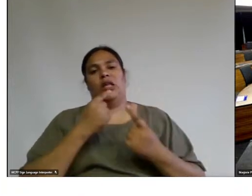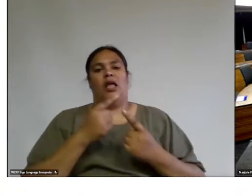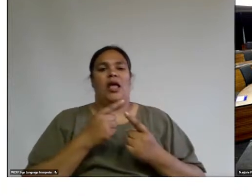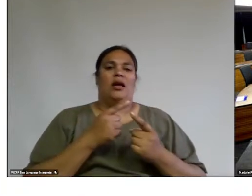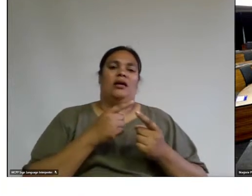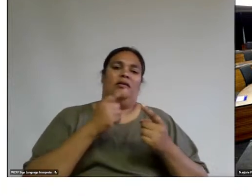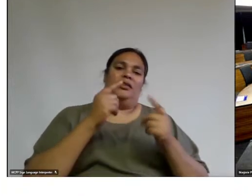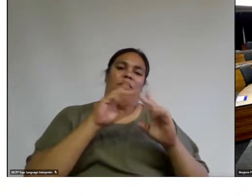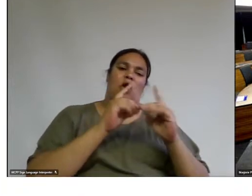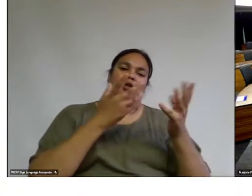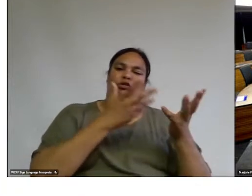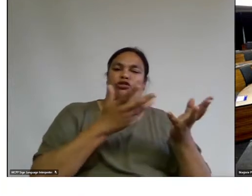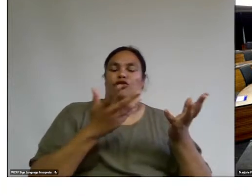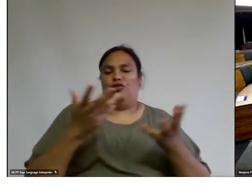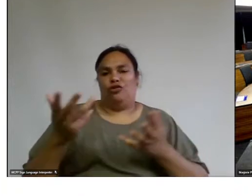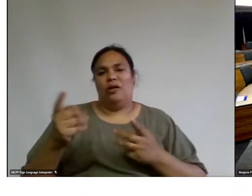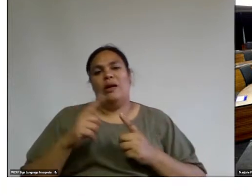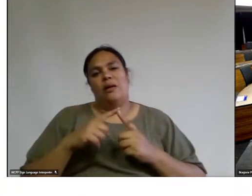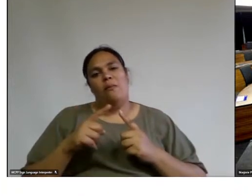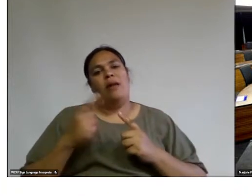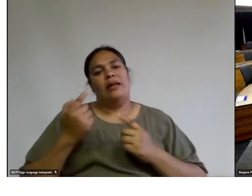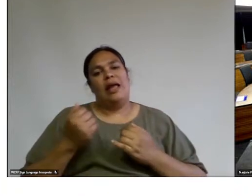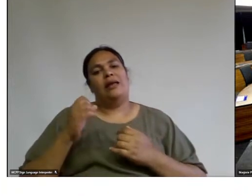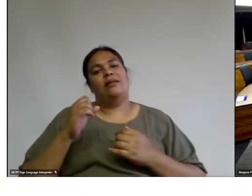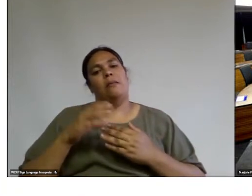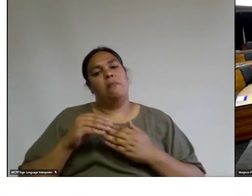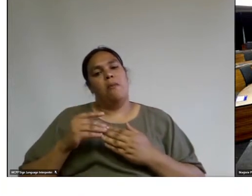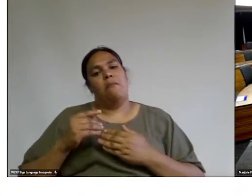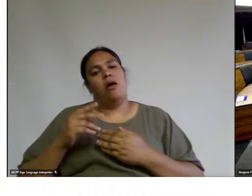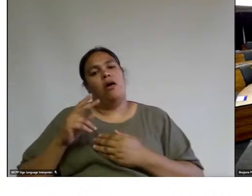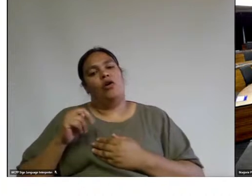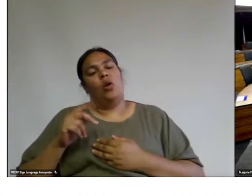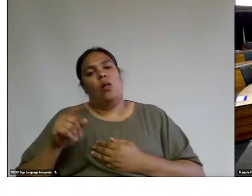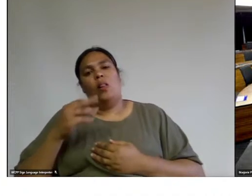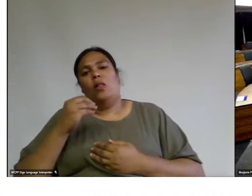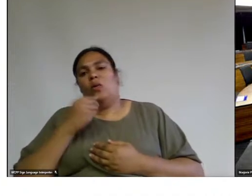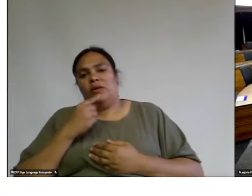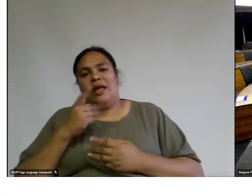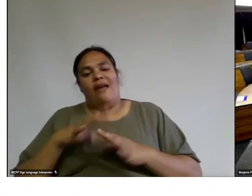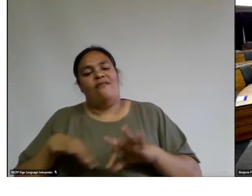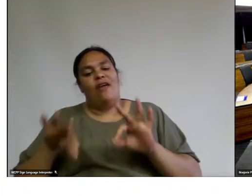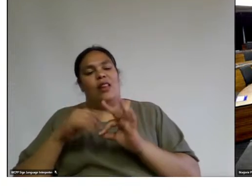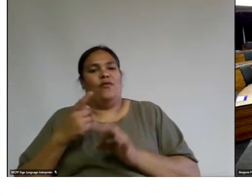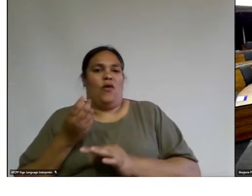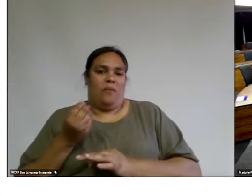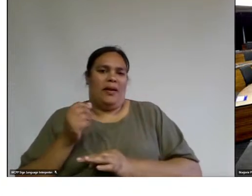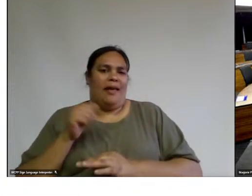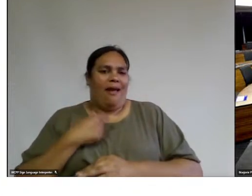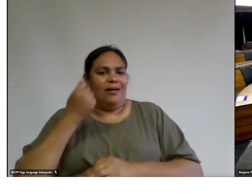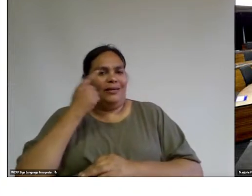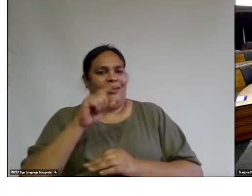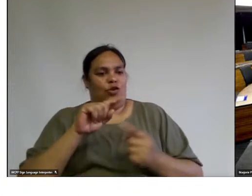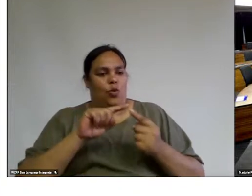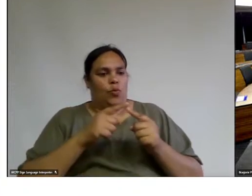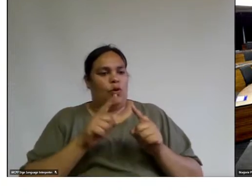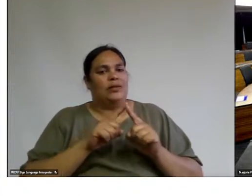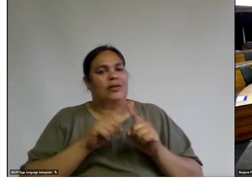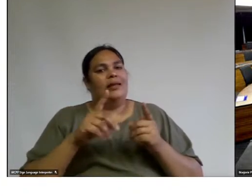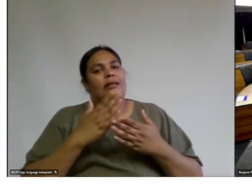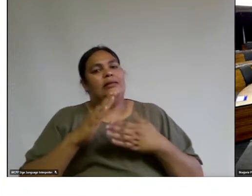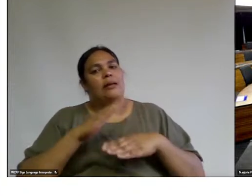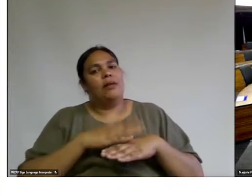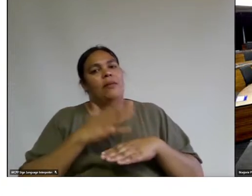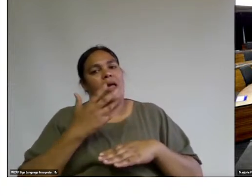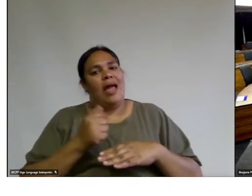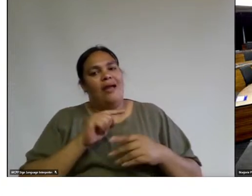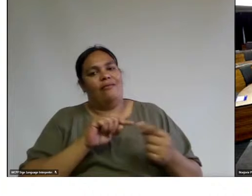or anything like that. I think, as Member Nkondlo said, to see that there is value for money. And I get the point. I think it's also good. Sometimes there is